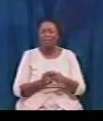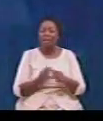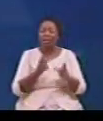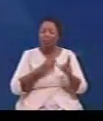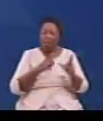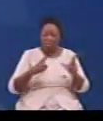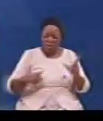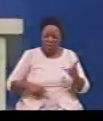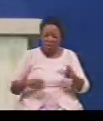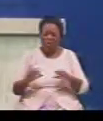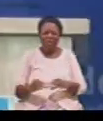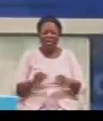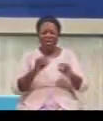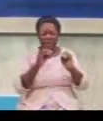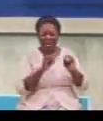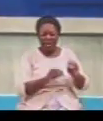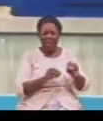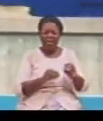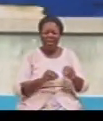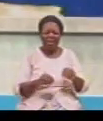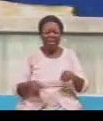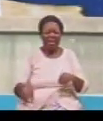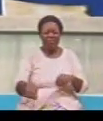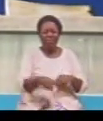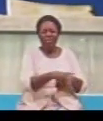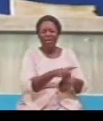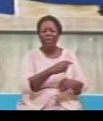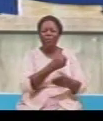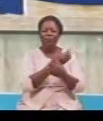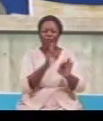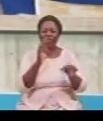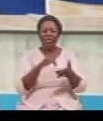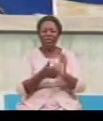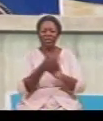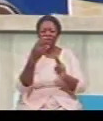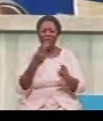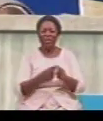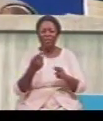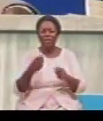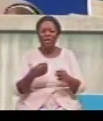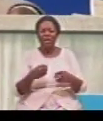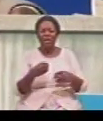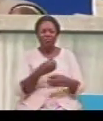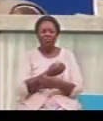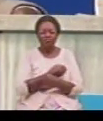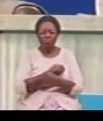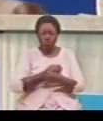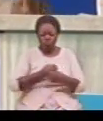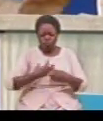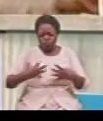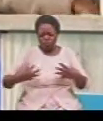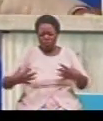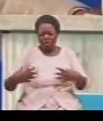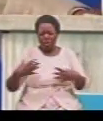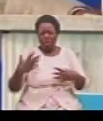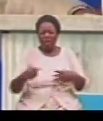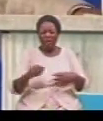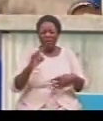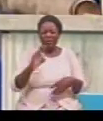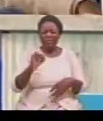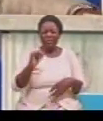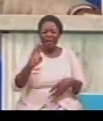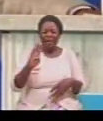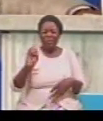Lord, set them free. The swelling, the fibroid,